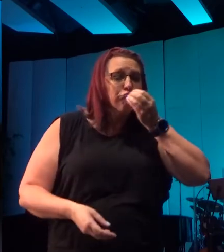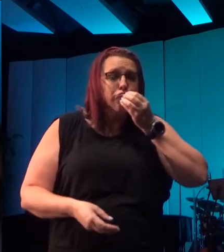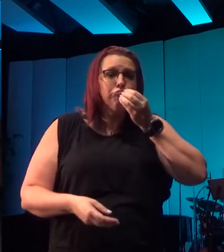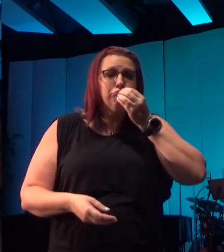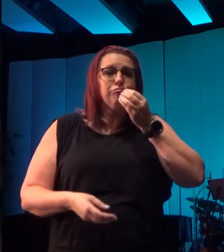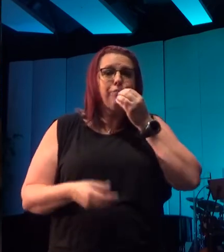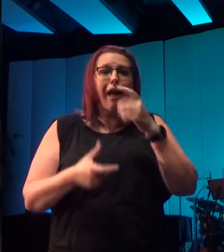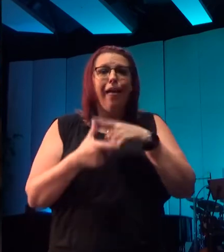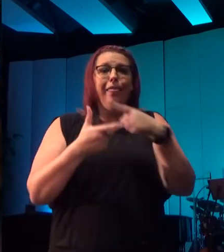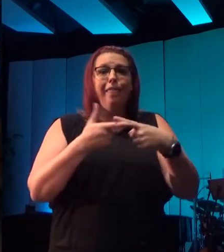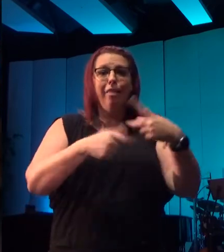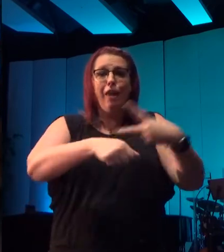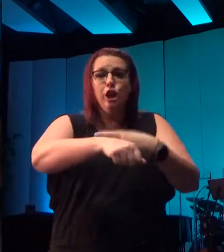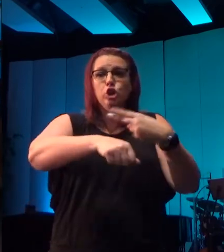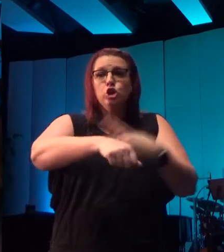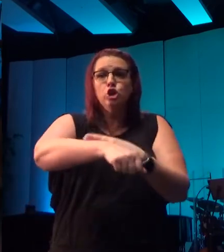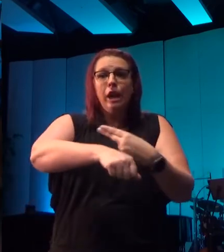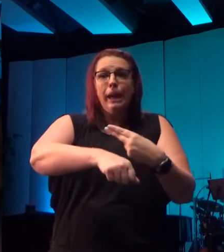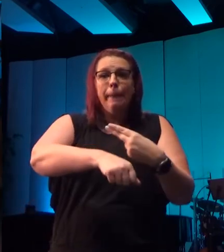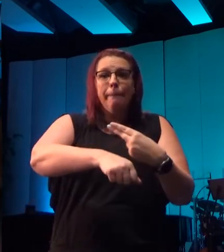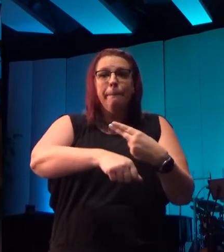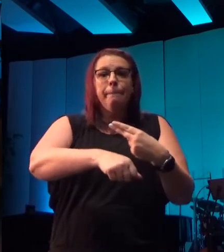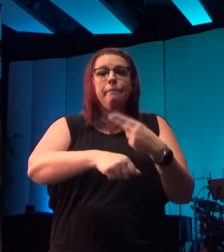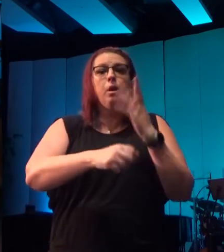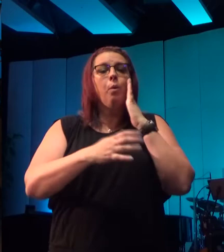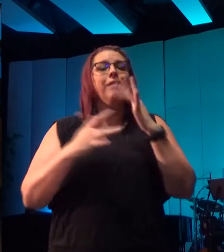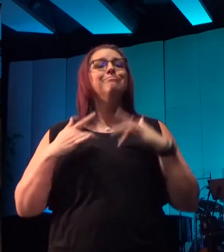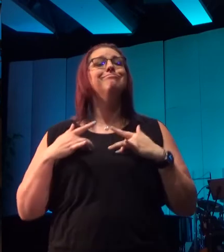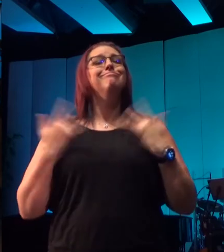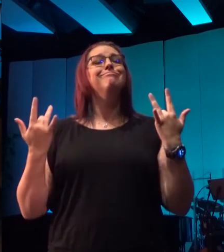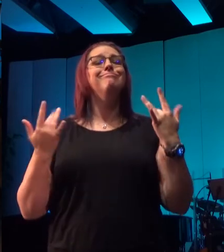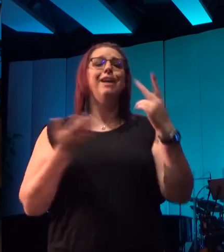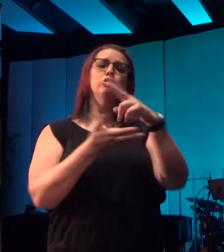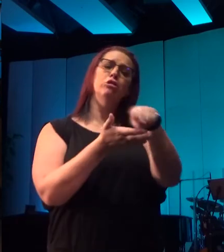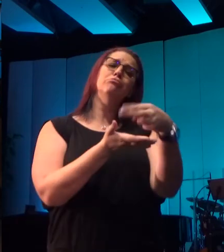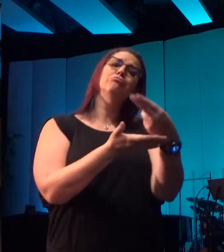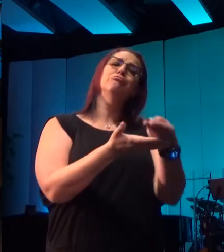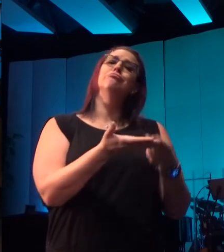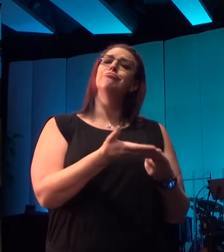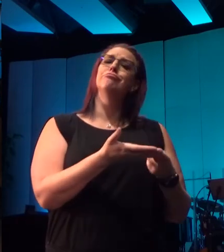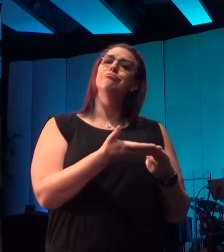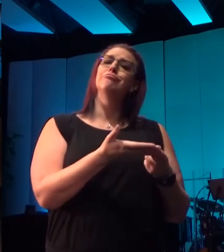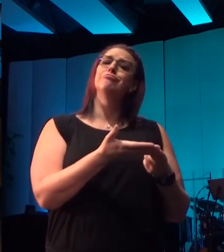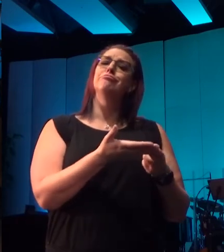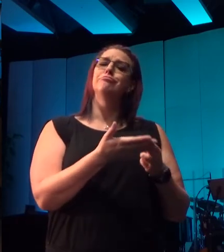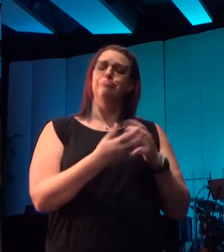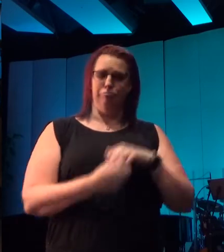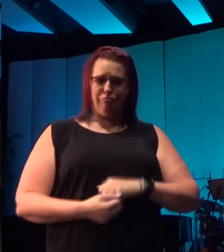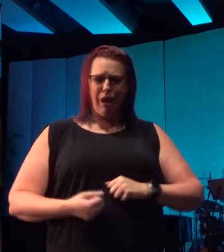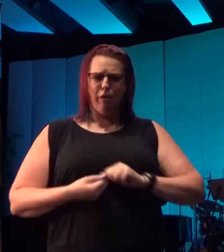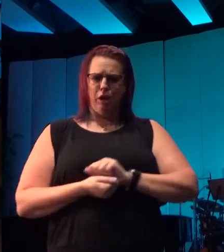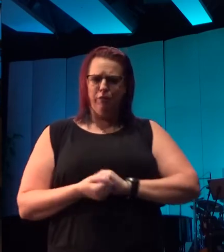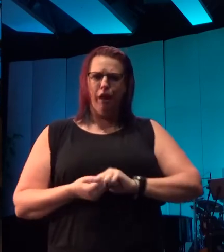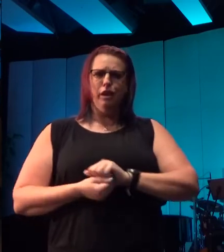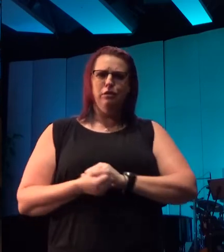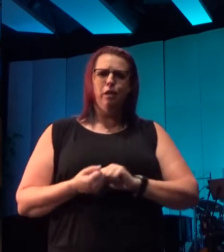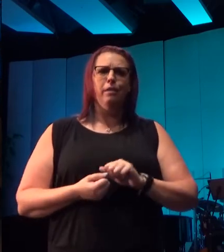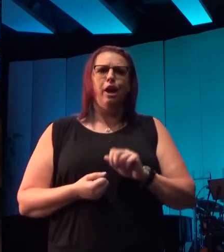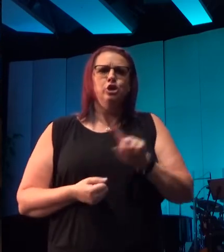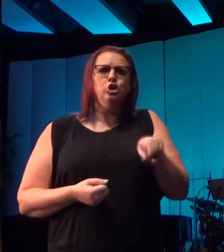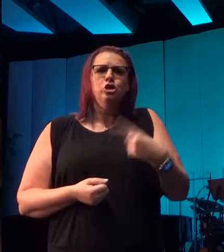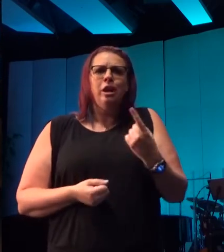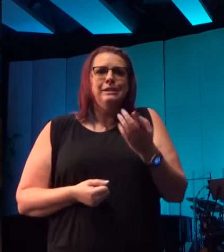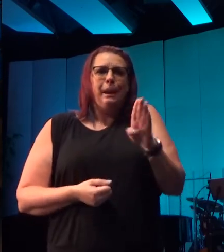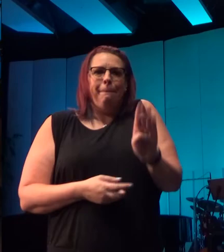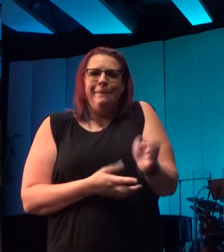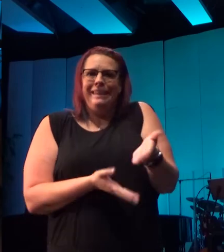would then delight in laying down in the grass, the cool grass. digesting and being. And David